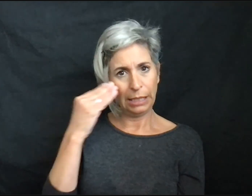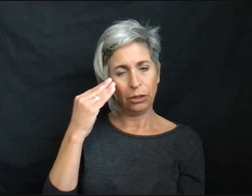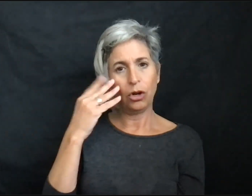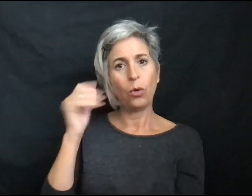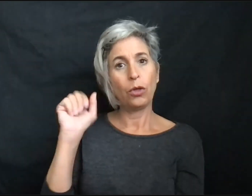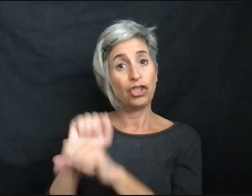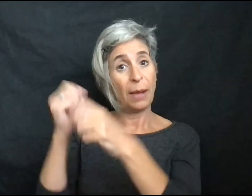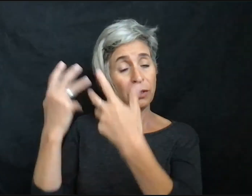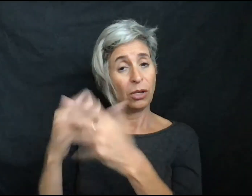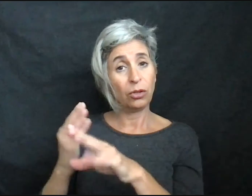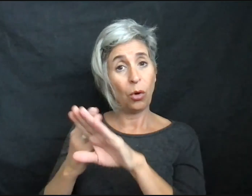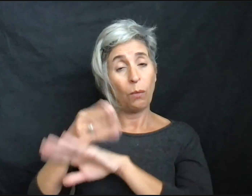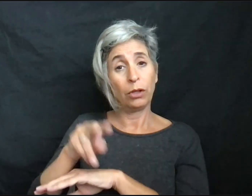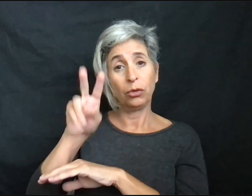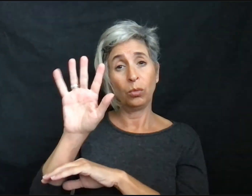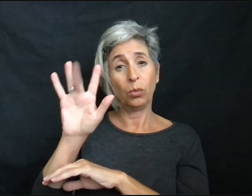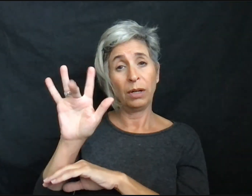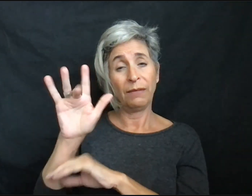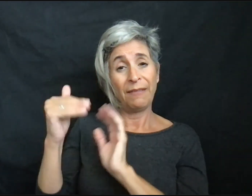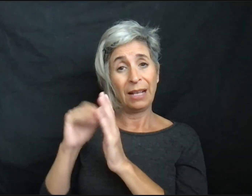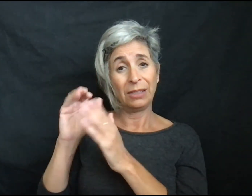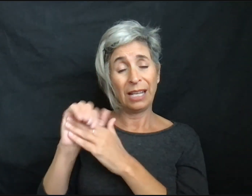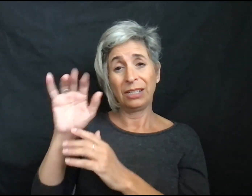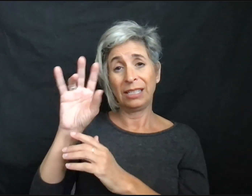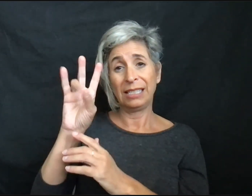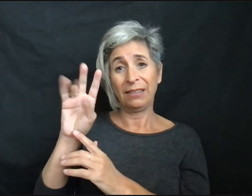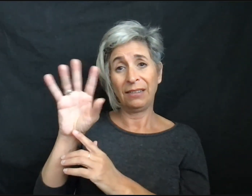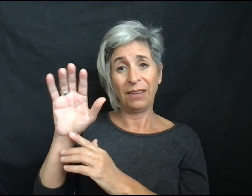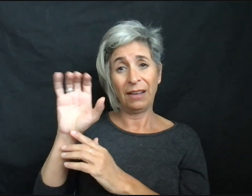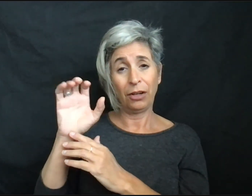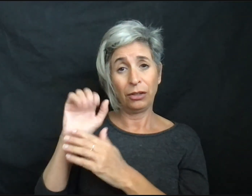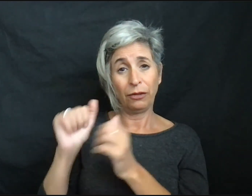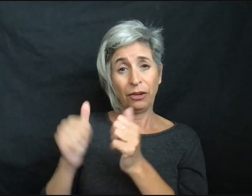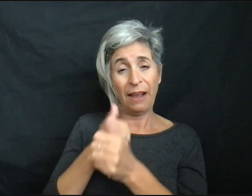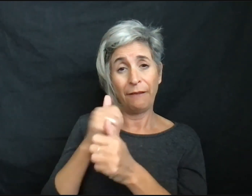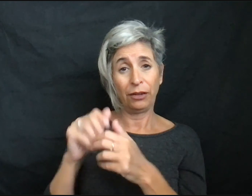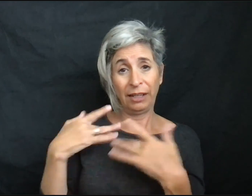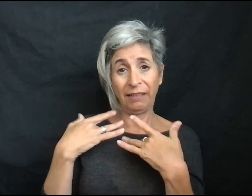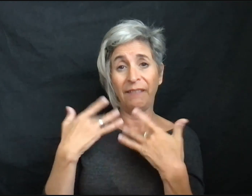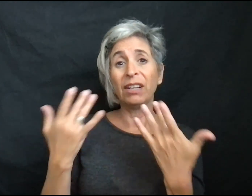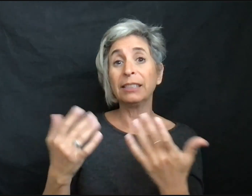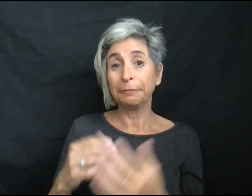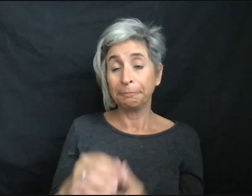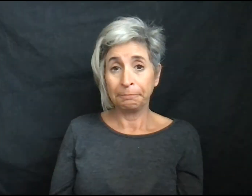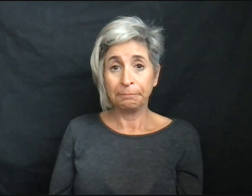over $2,500, $7,500 for ACK down.